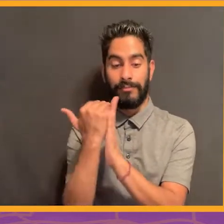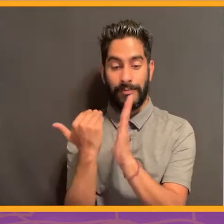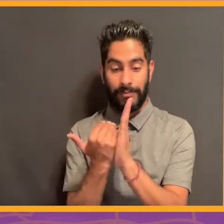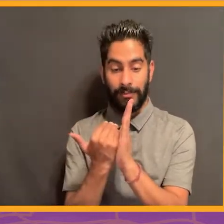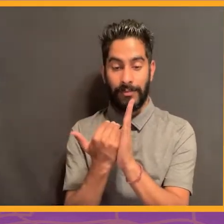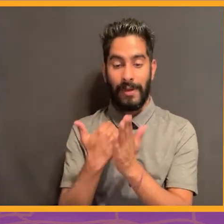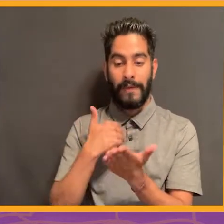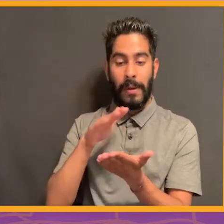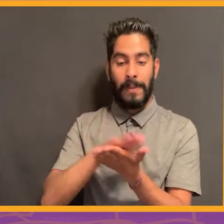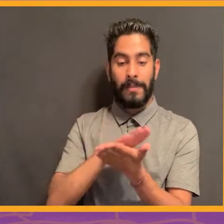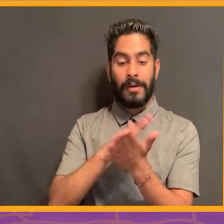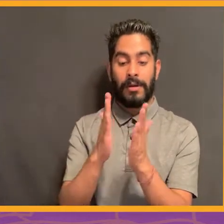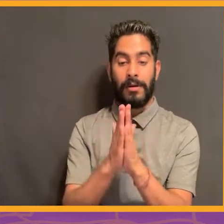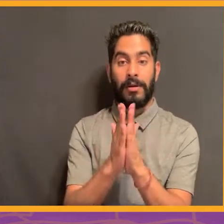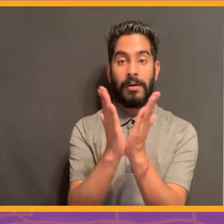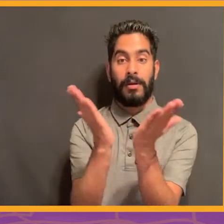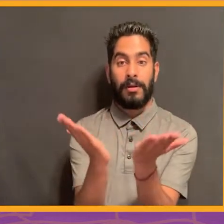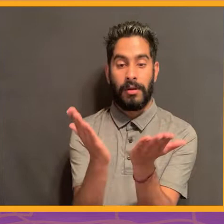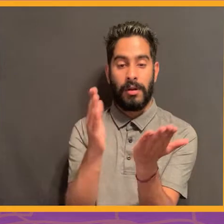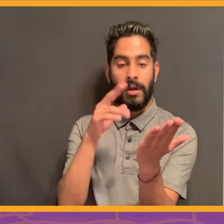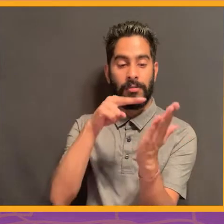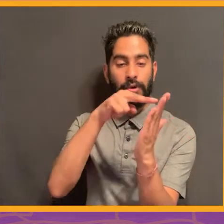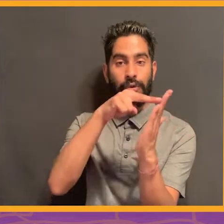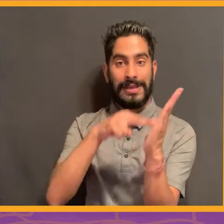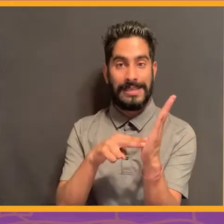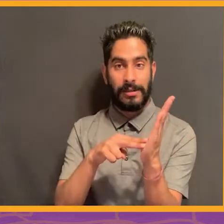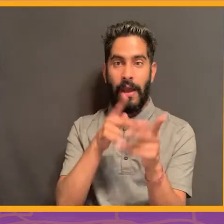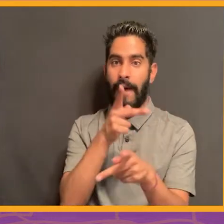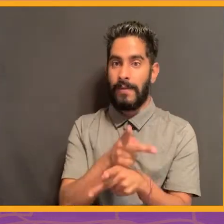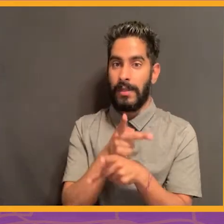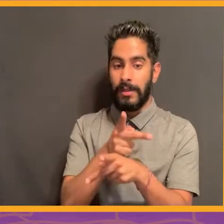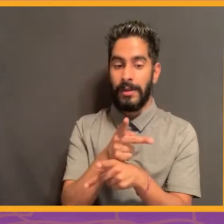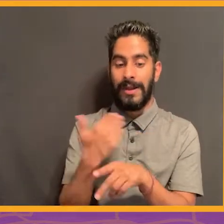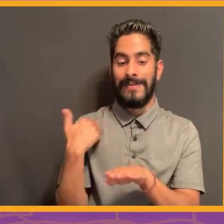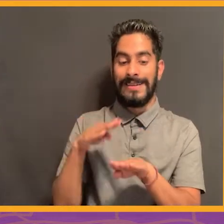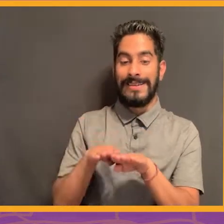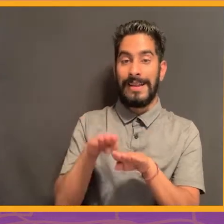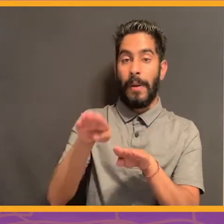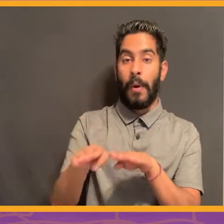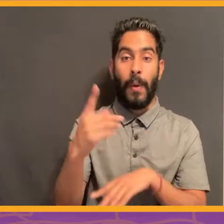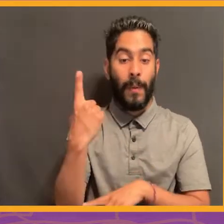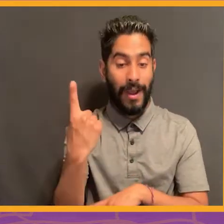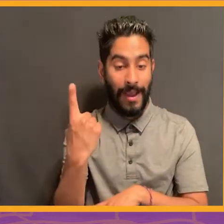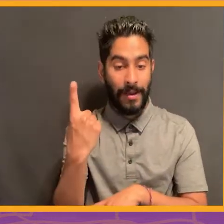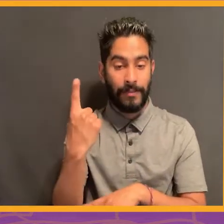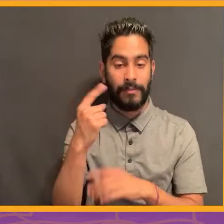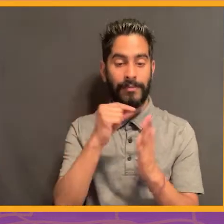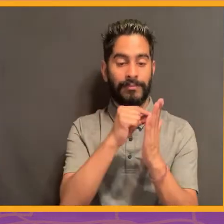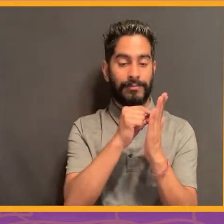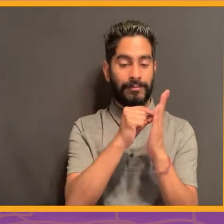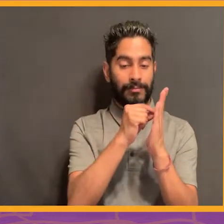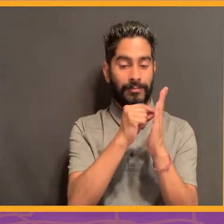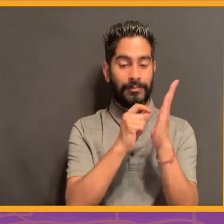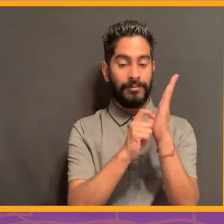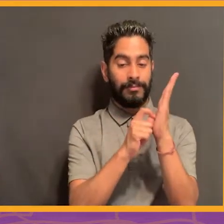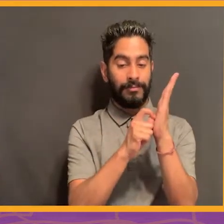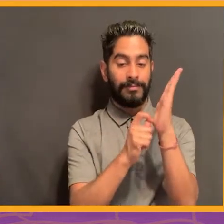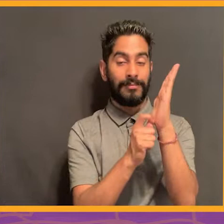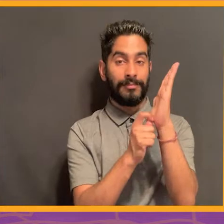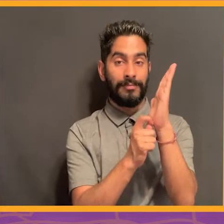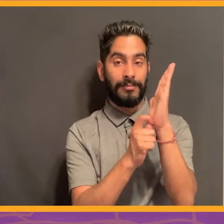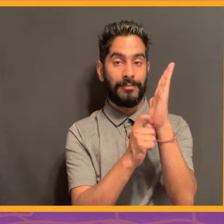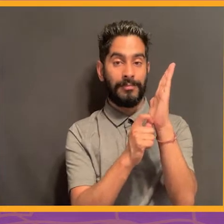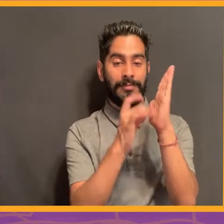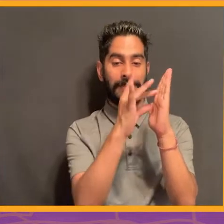1. Mark your ballot by filling the oval completely to the left of the candidate or the responses of your